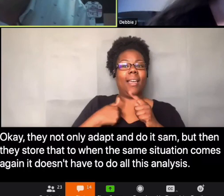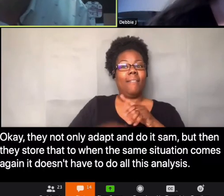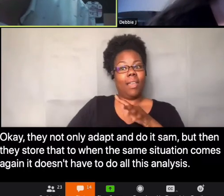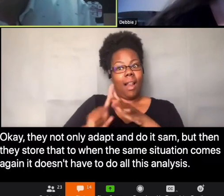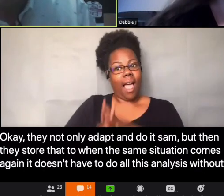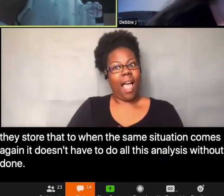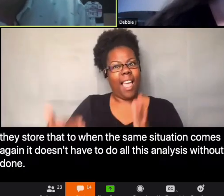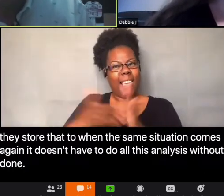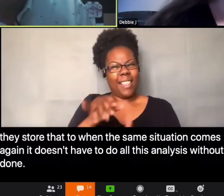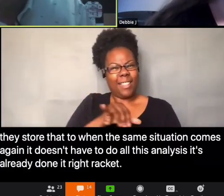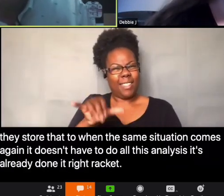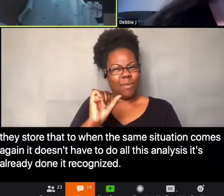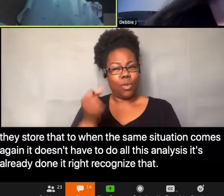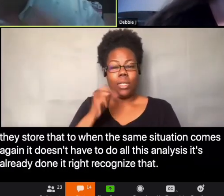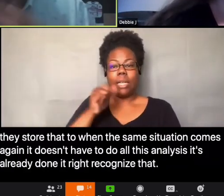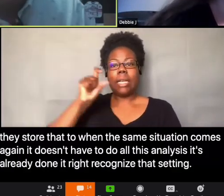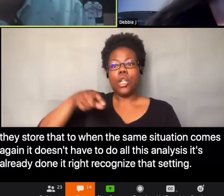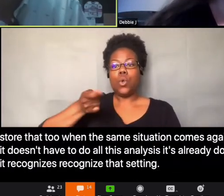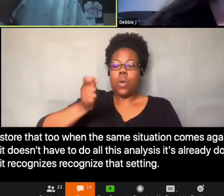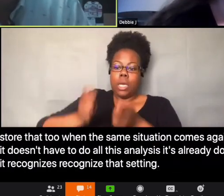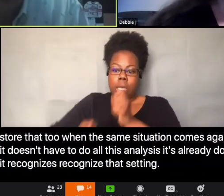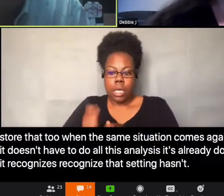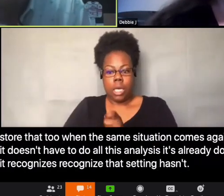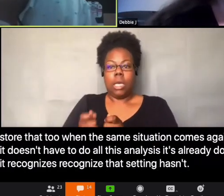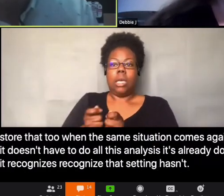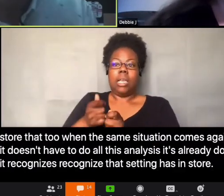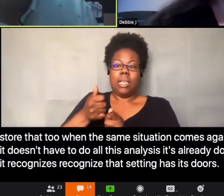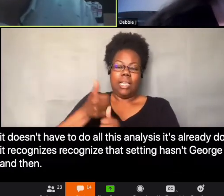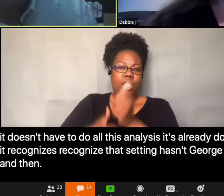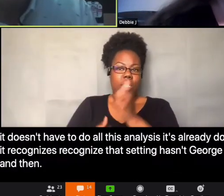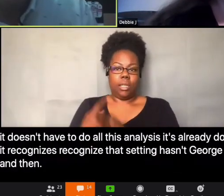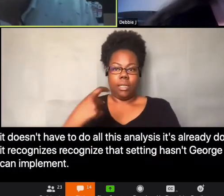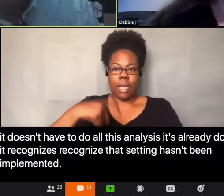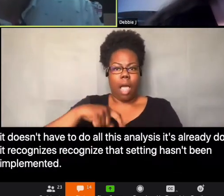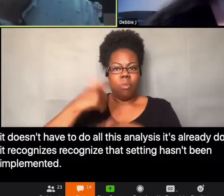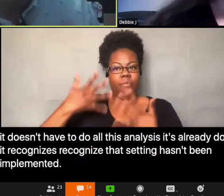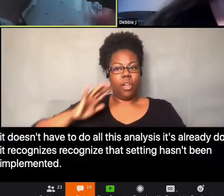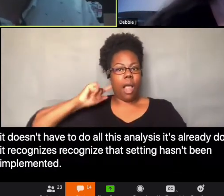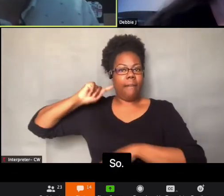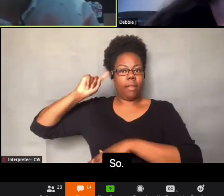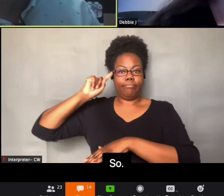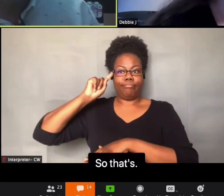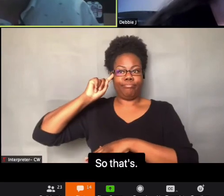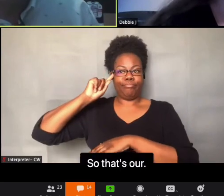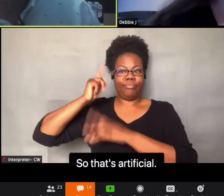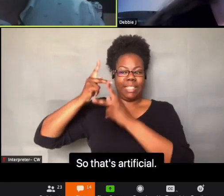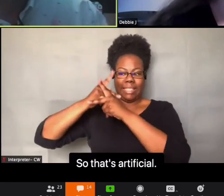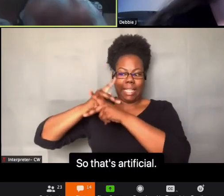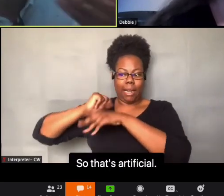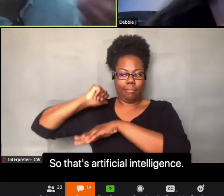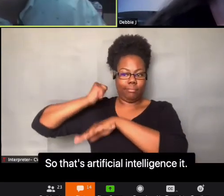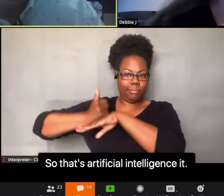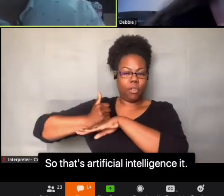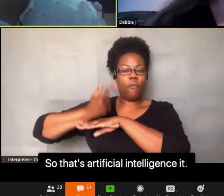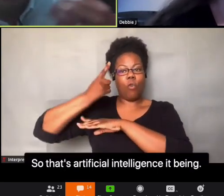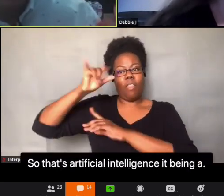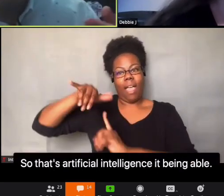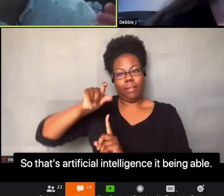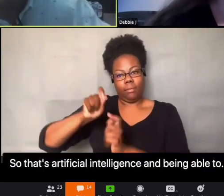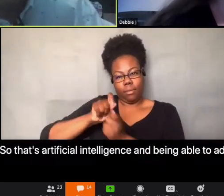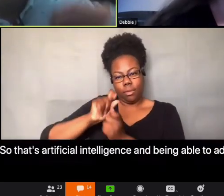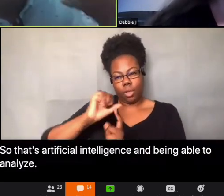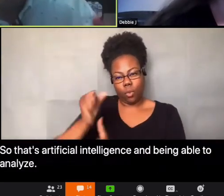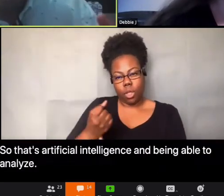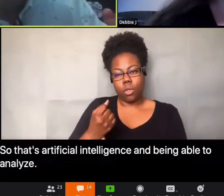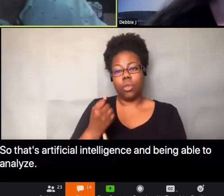already done it, recognize that setting, has it in storage, and then implements it. So that's artificial intelligence. It's being able to